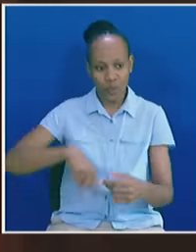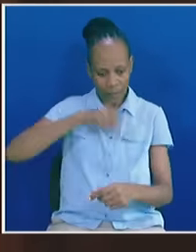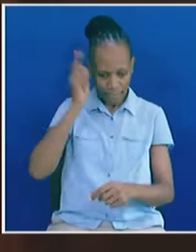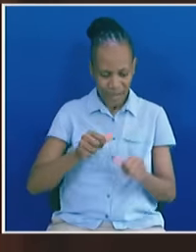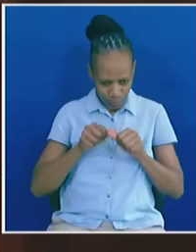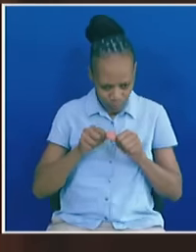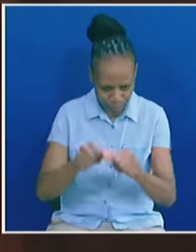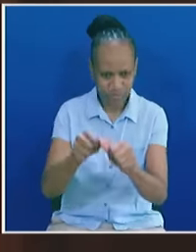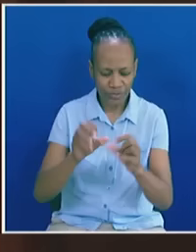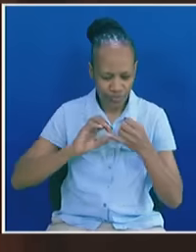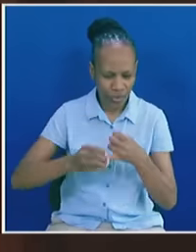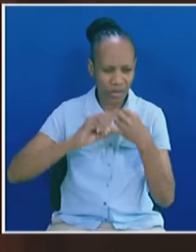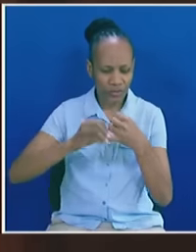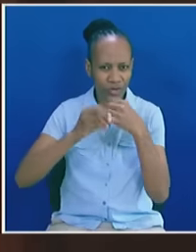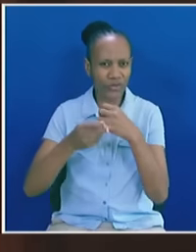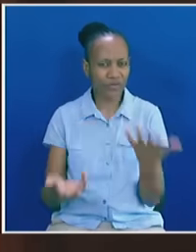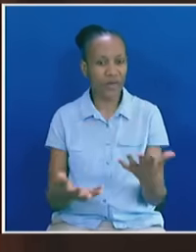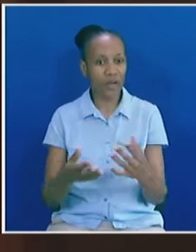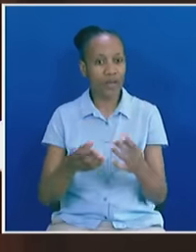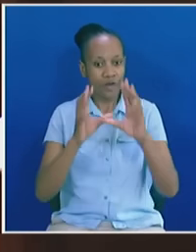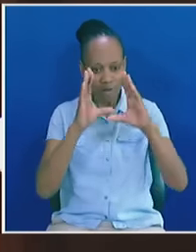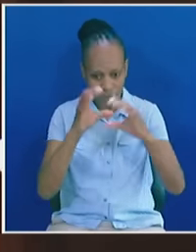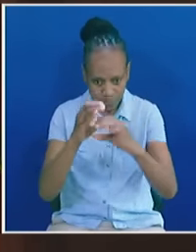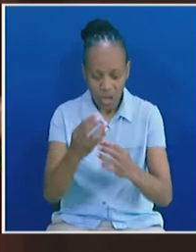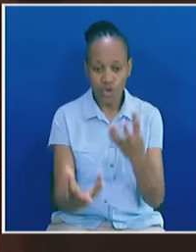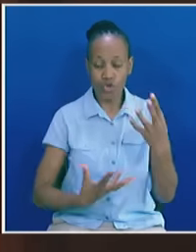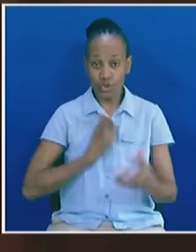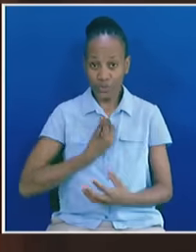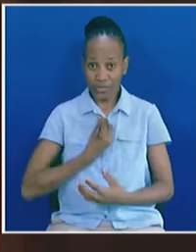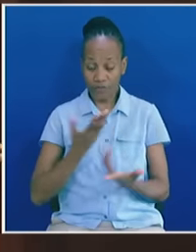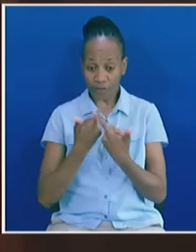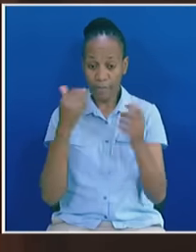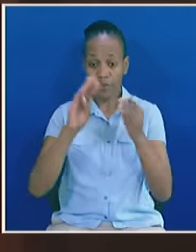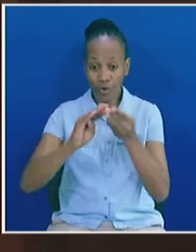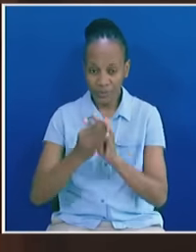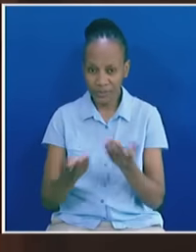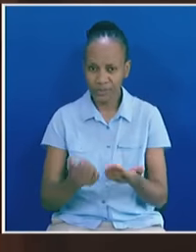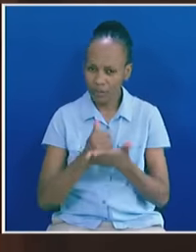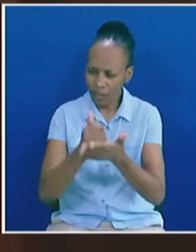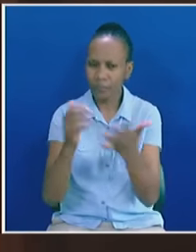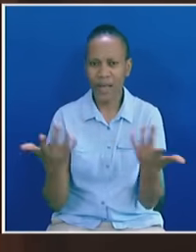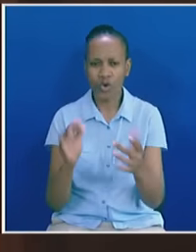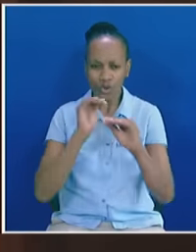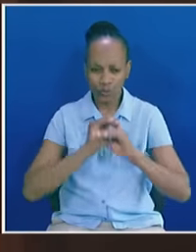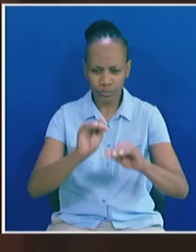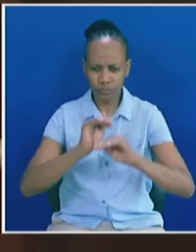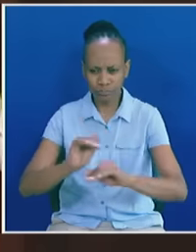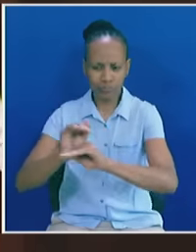efforts to preventing recruitment of especially our young people from among our communities through social media and the